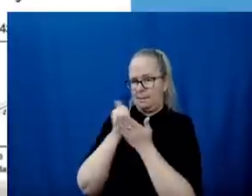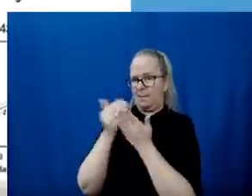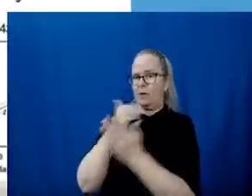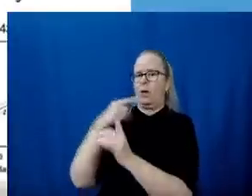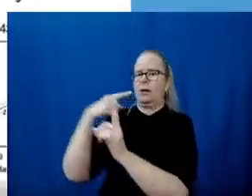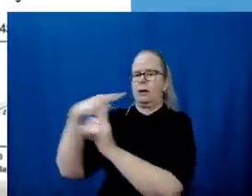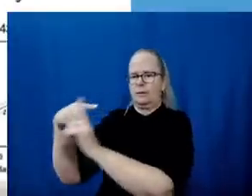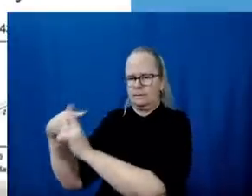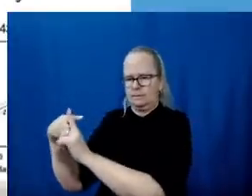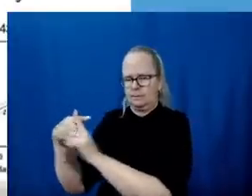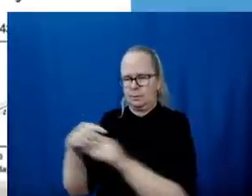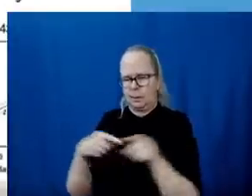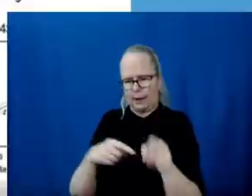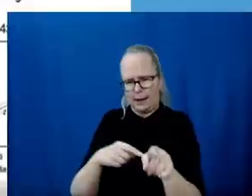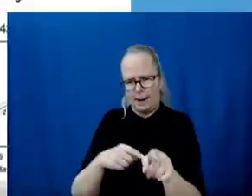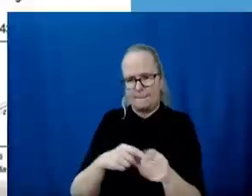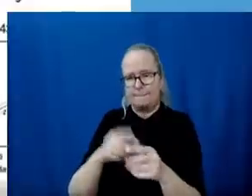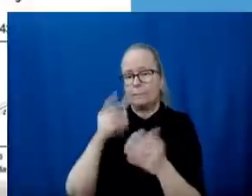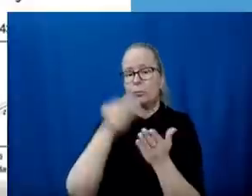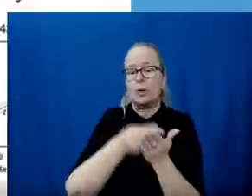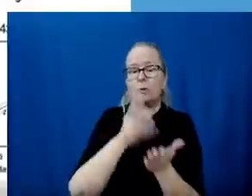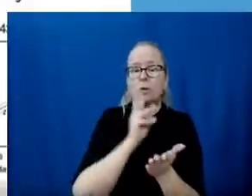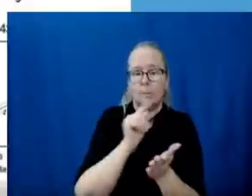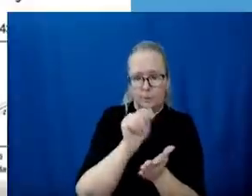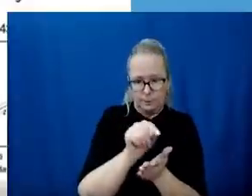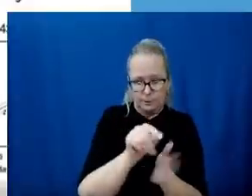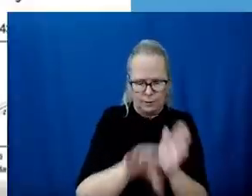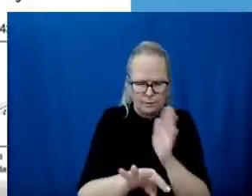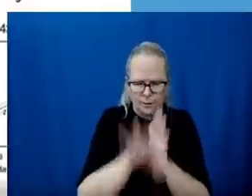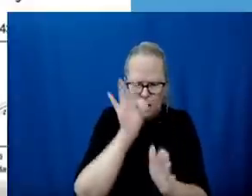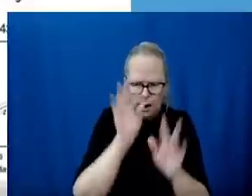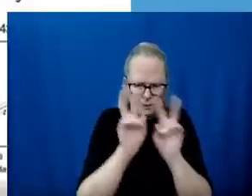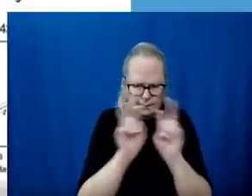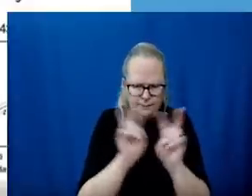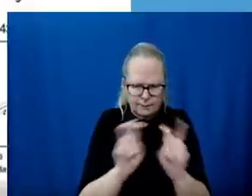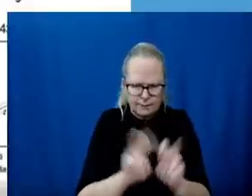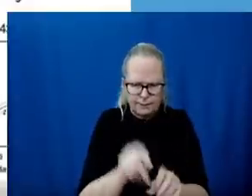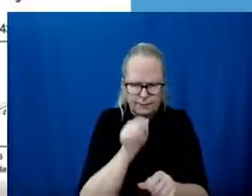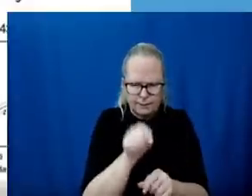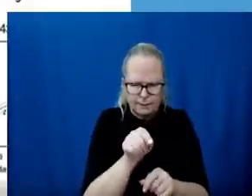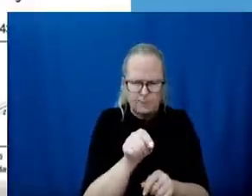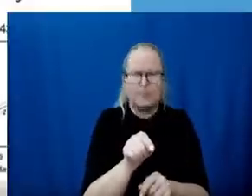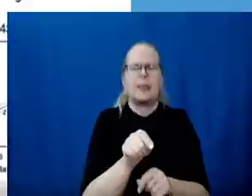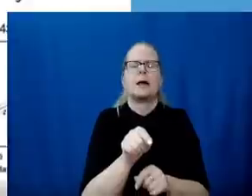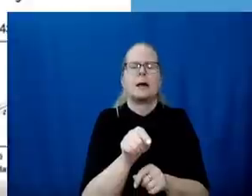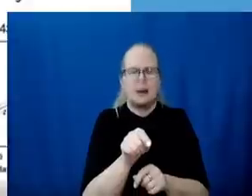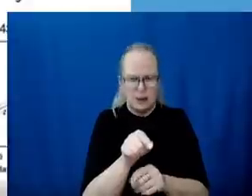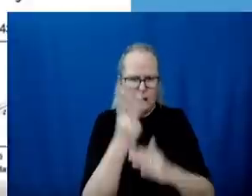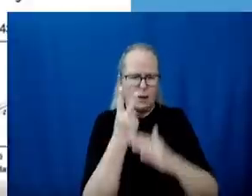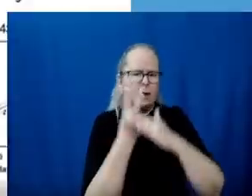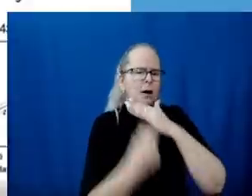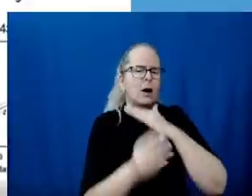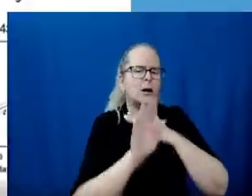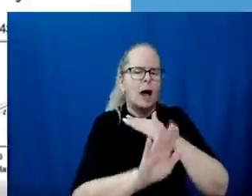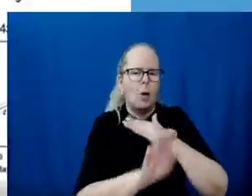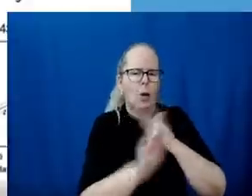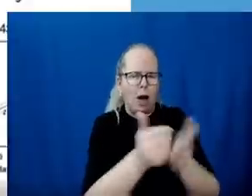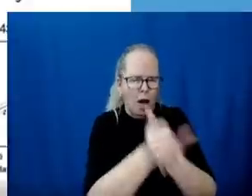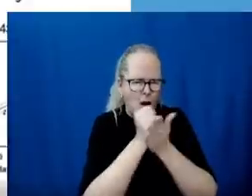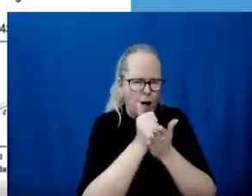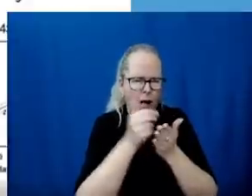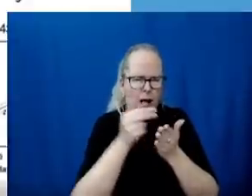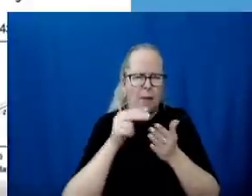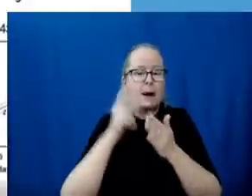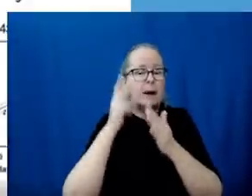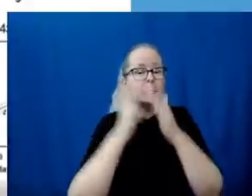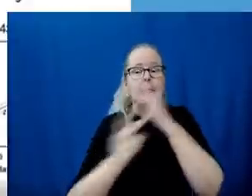best correlates with cases that are to be diagnosed 6 days in the future. So here, the wastewater that's been collected is